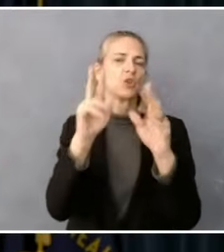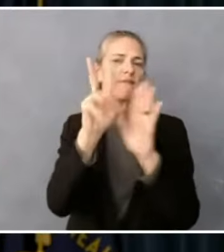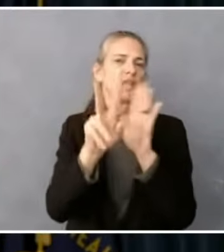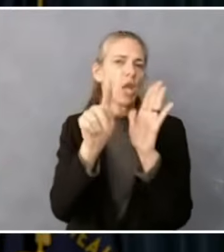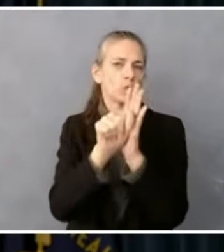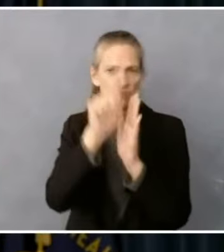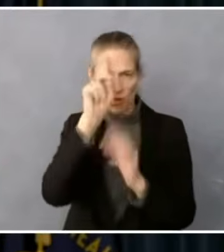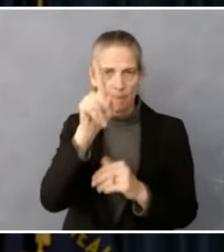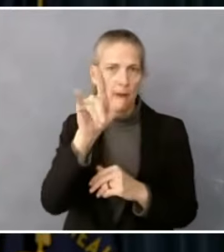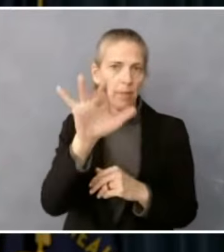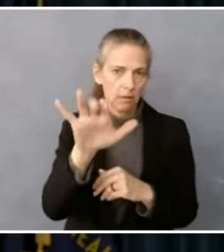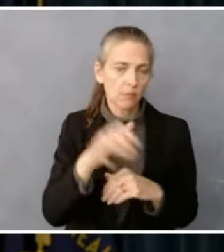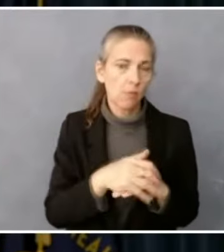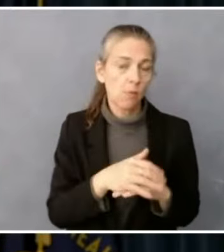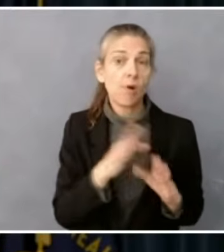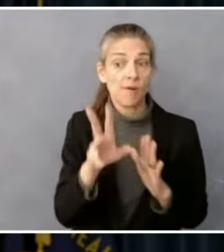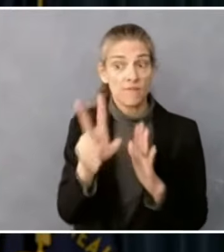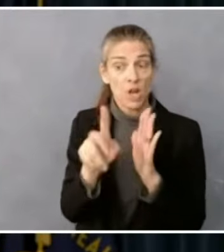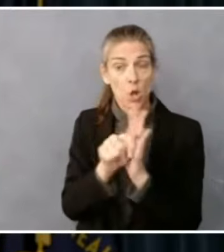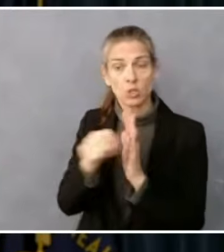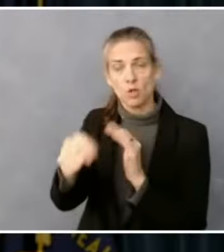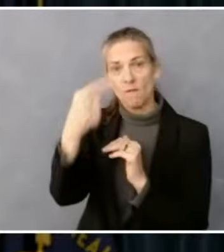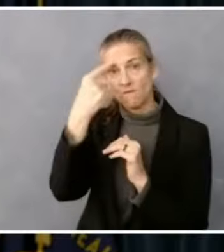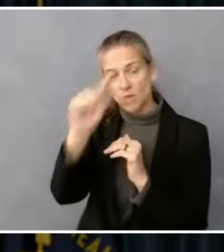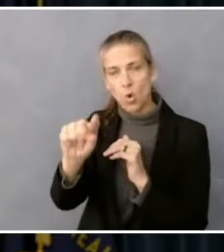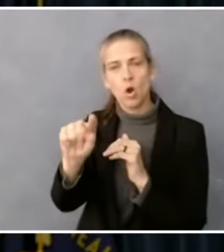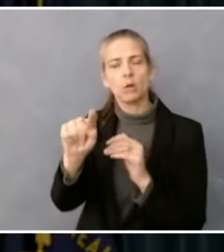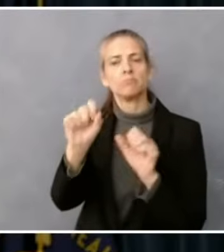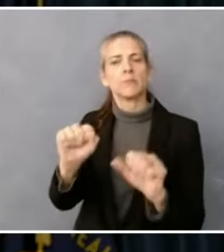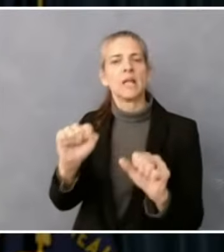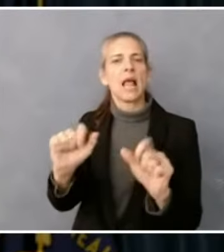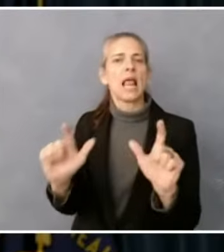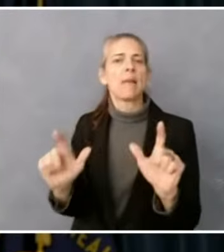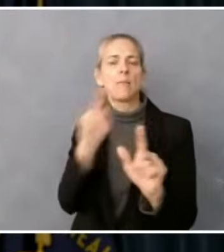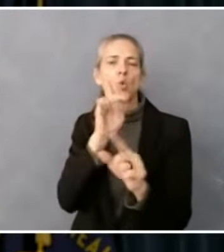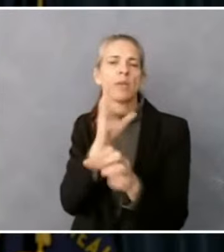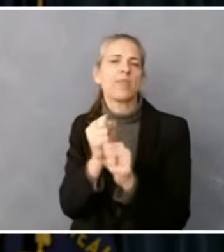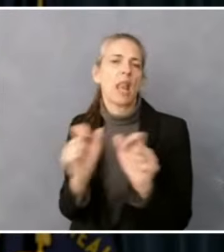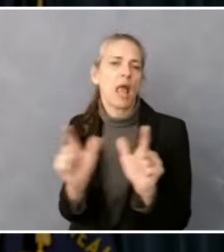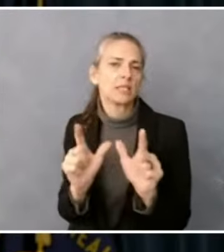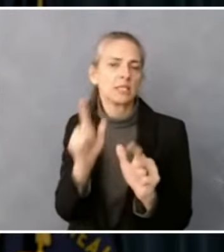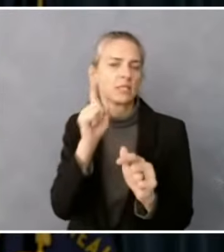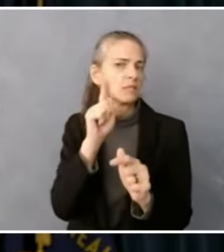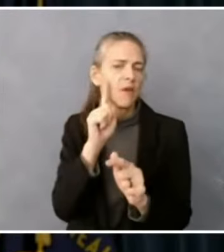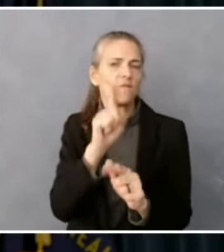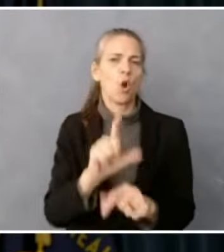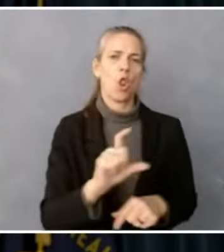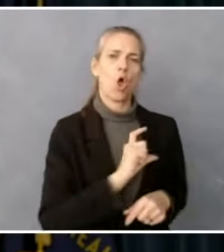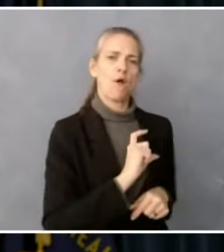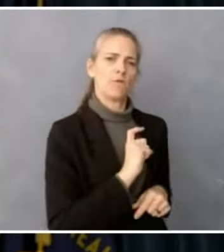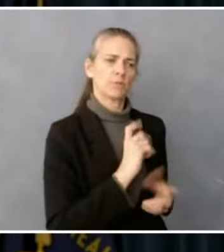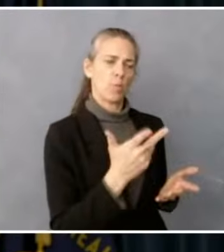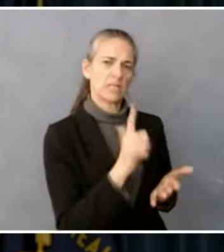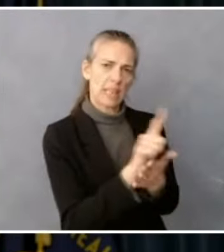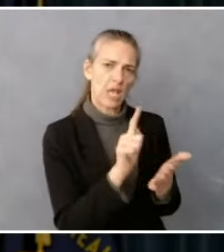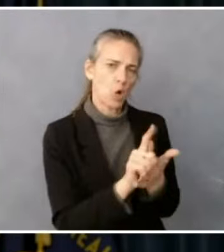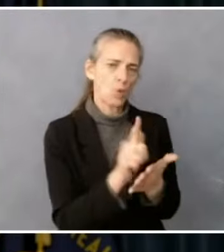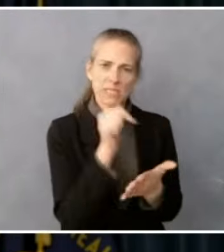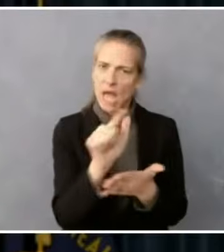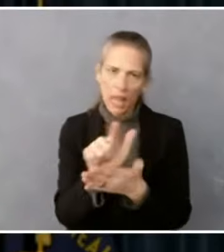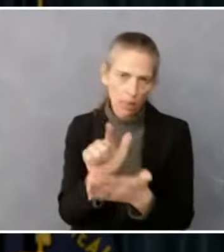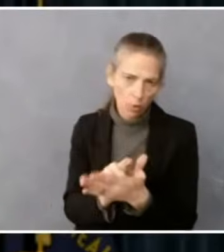public. The videos were for prospective medical cannabis licensees. They were for law enforcement about what's legal and what's not. They were for